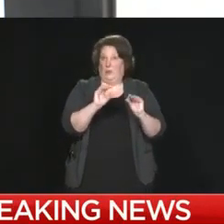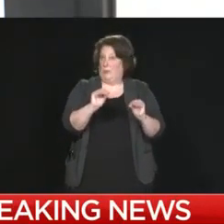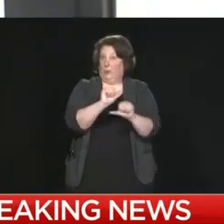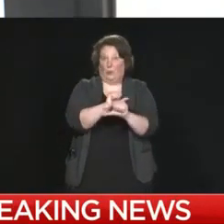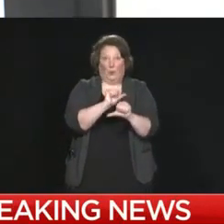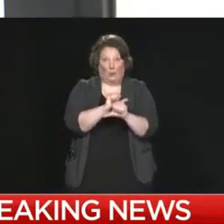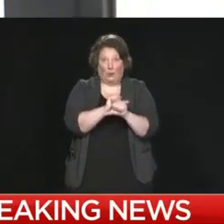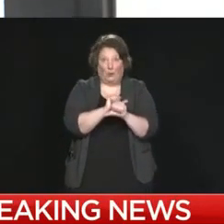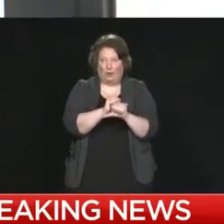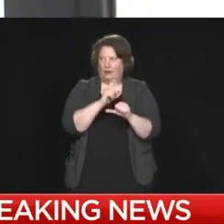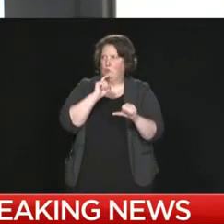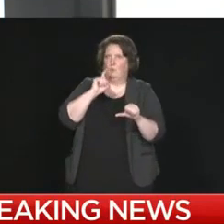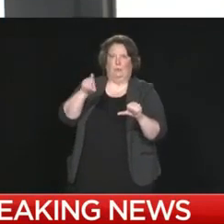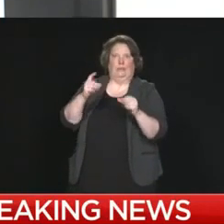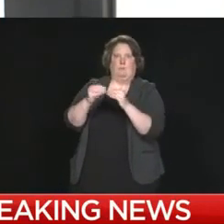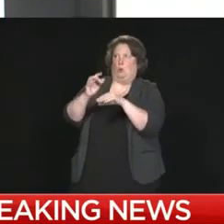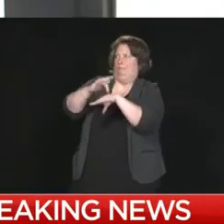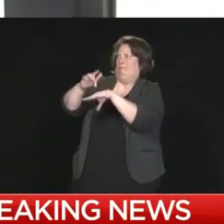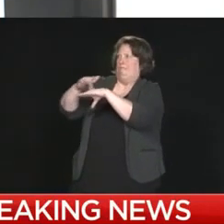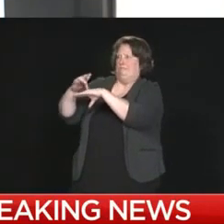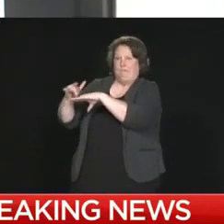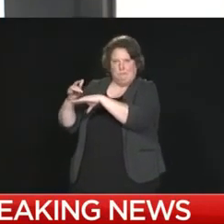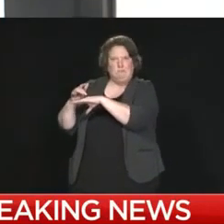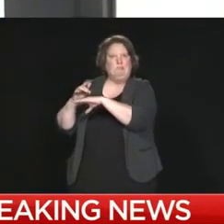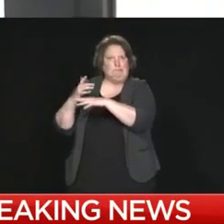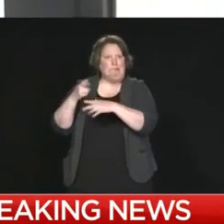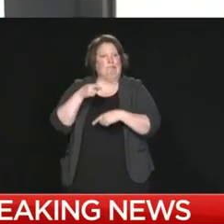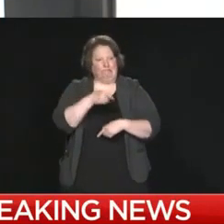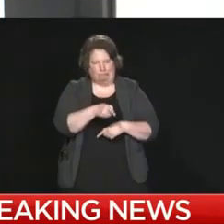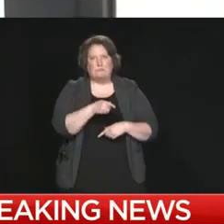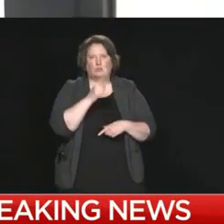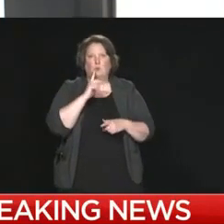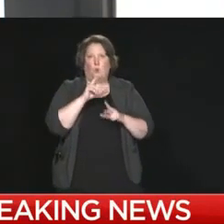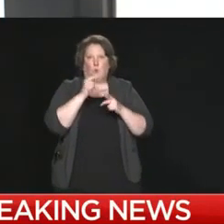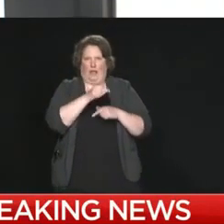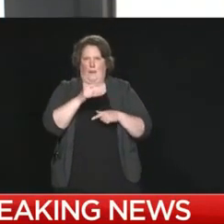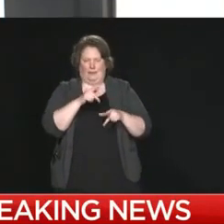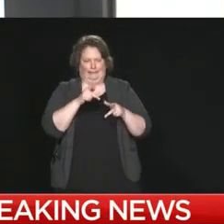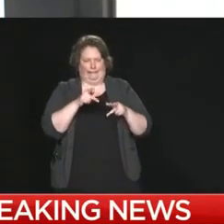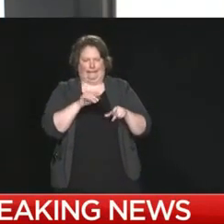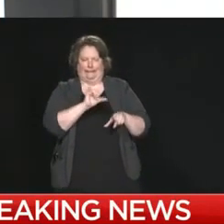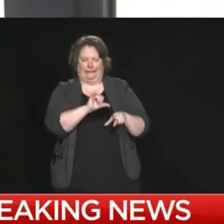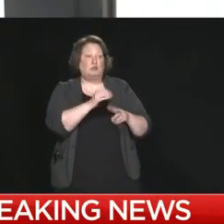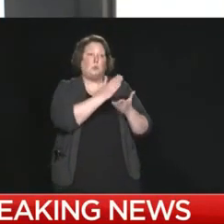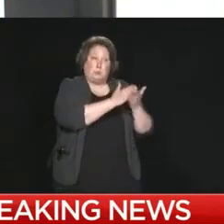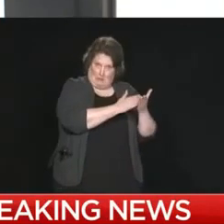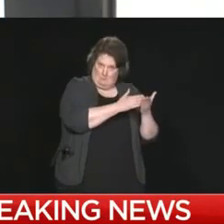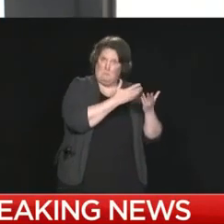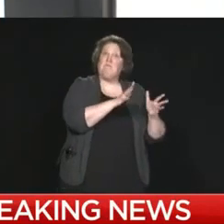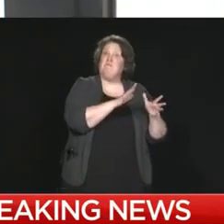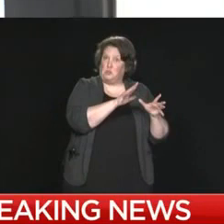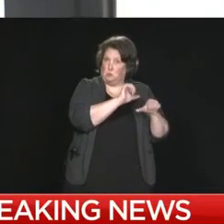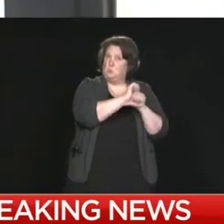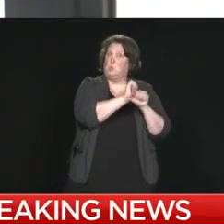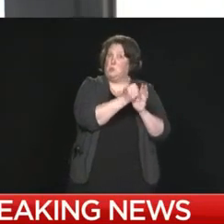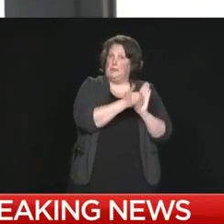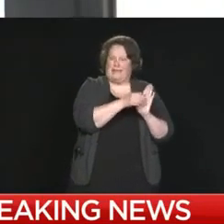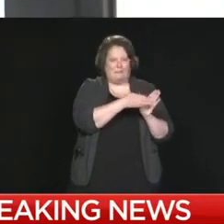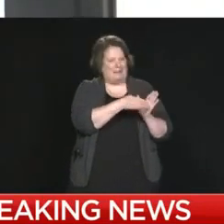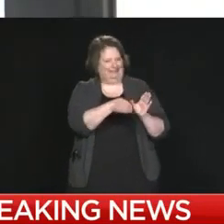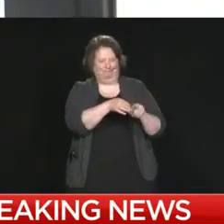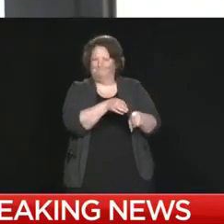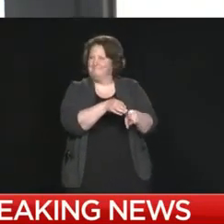get enough jobs to consider that things are back to normal. So we're looking very carefully at how we will move